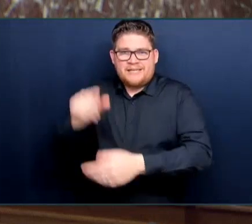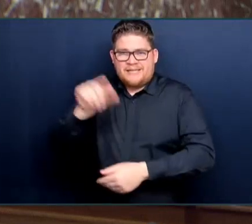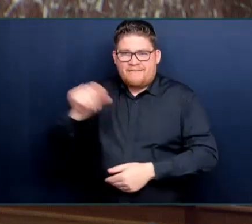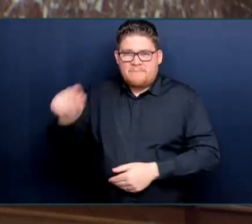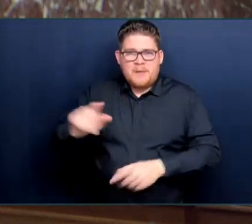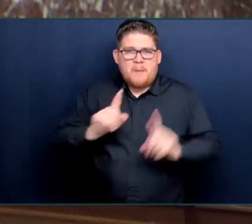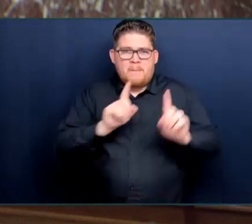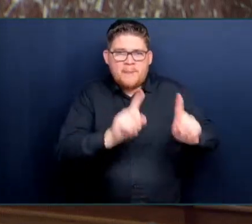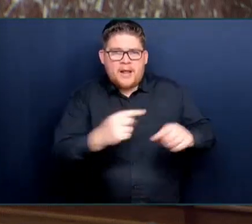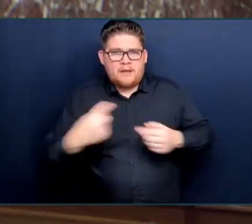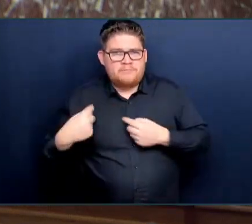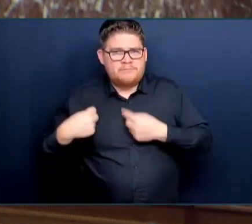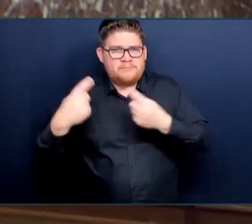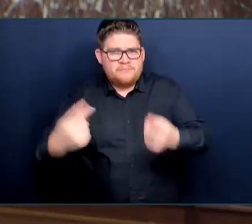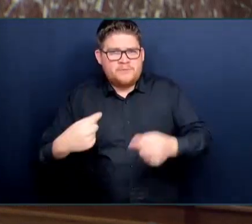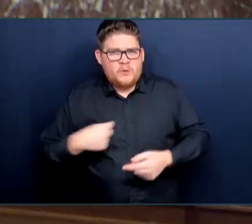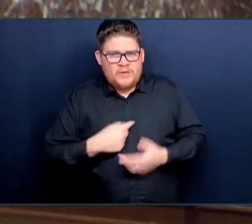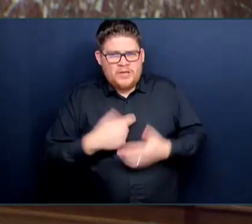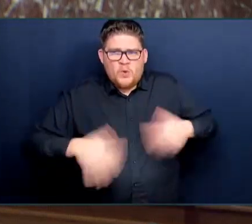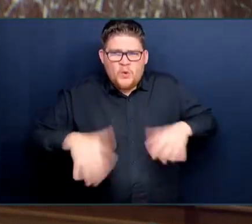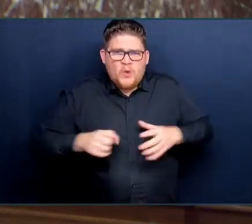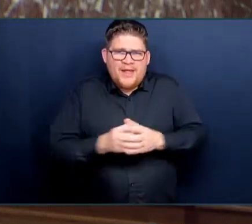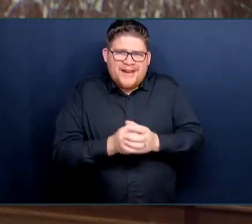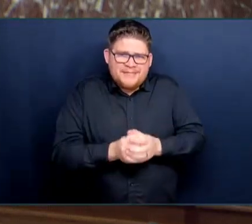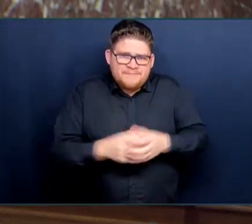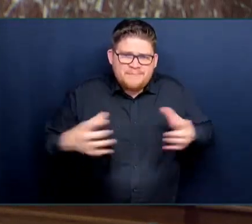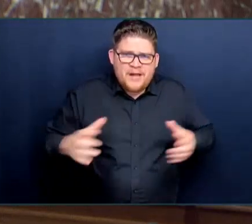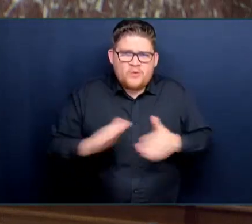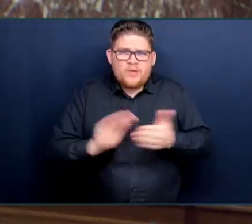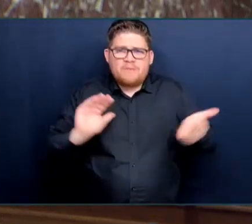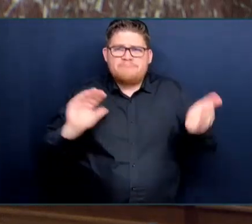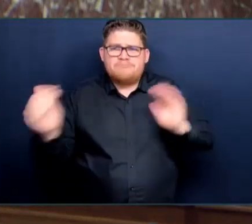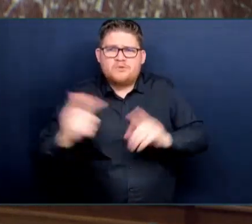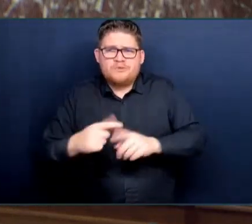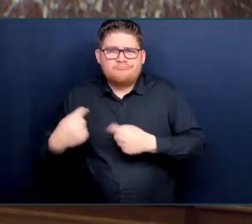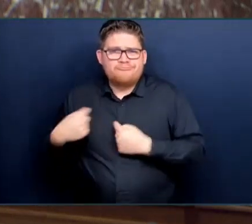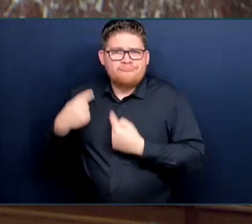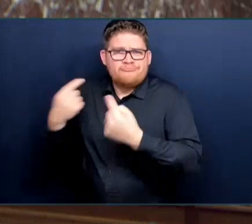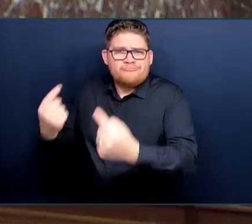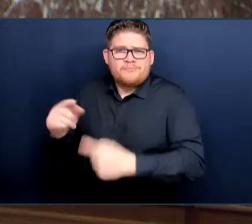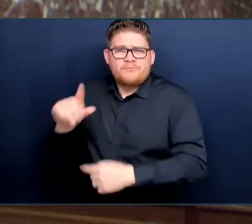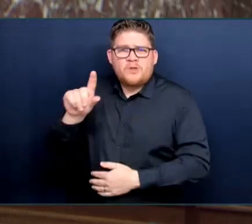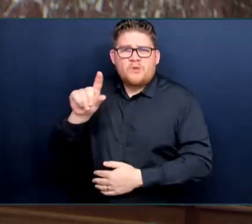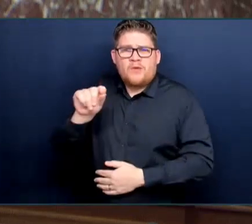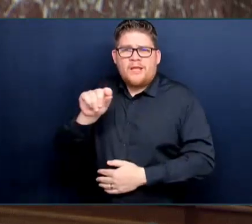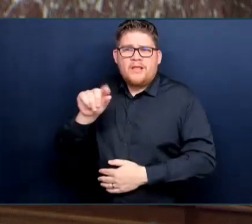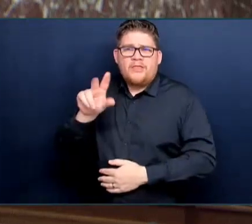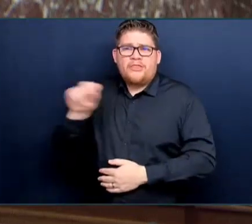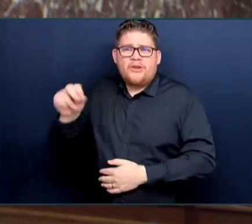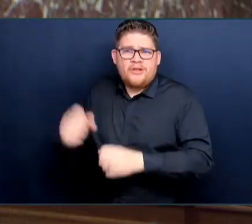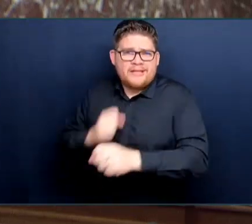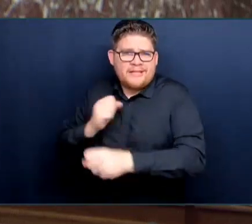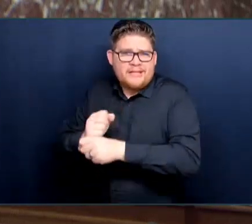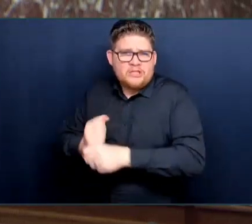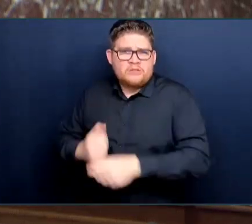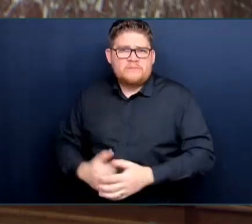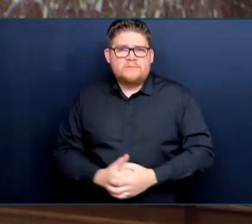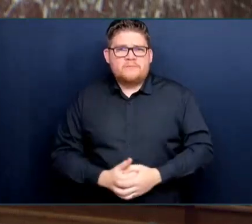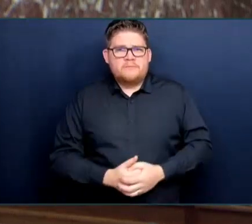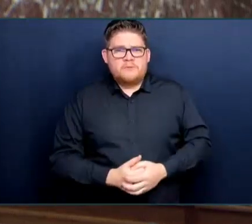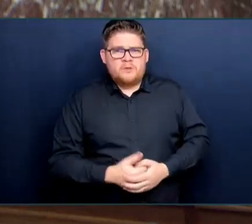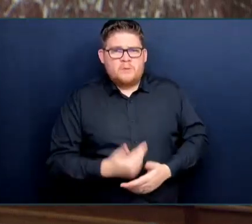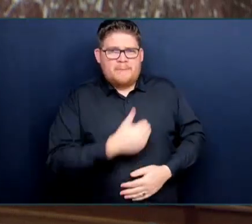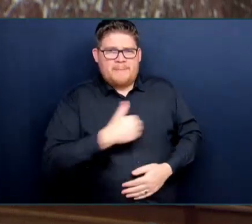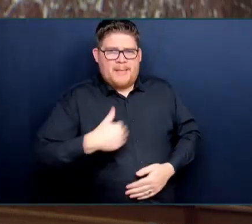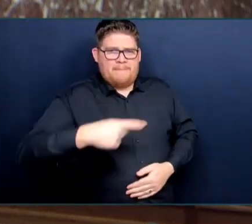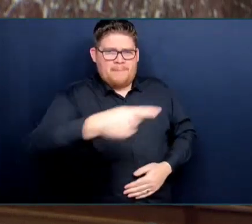For the record, the member should know, and perhaps I would direct your attention to BC Transit's service plan, but the service plan calls